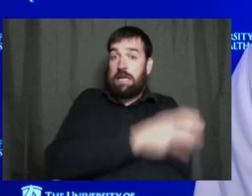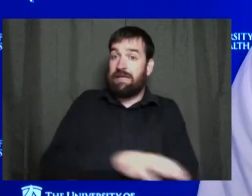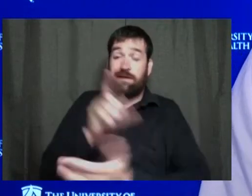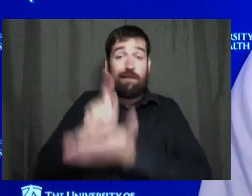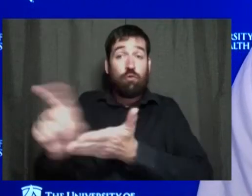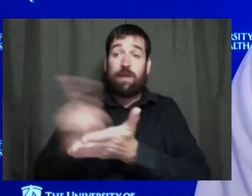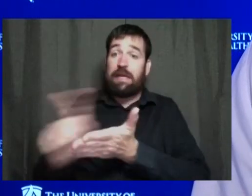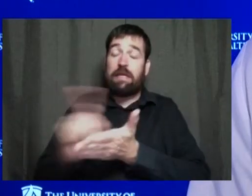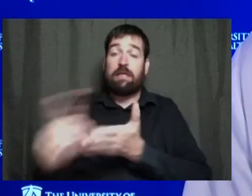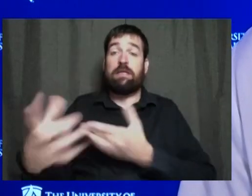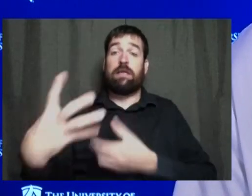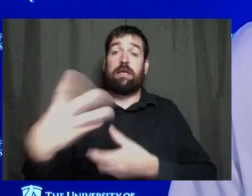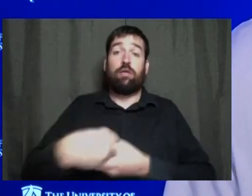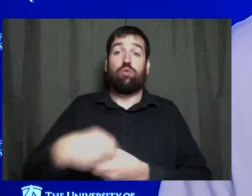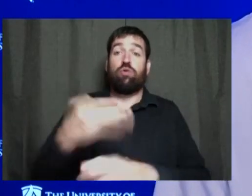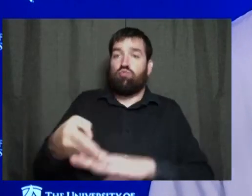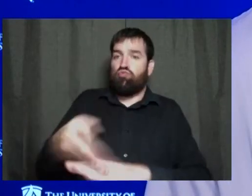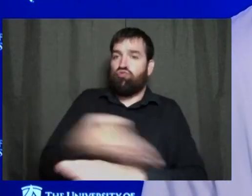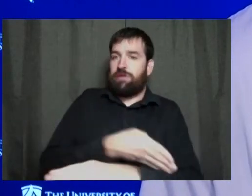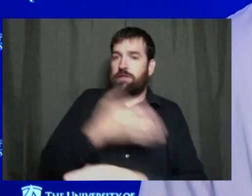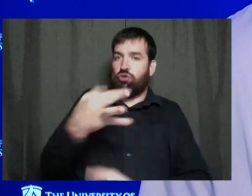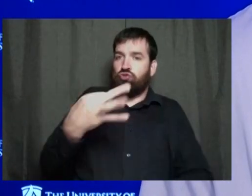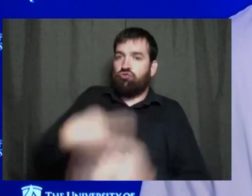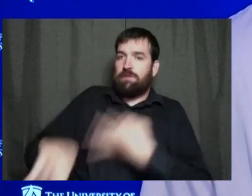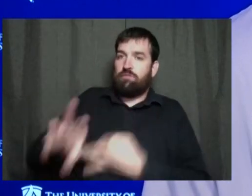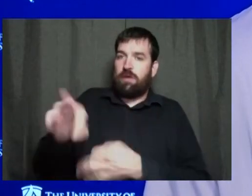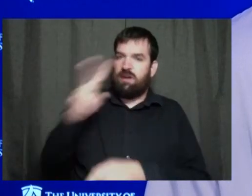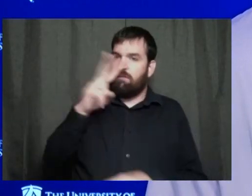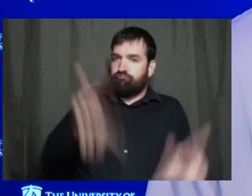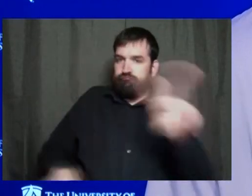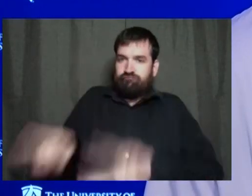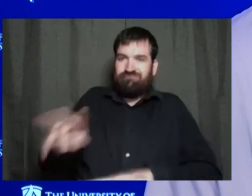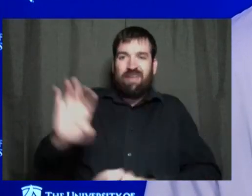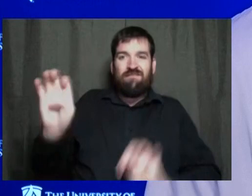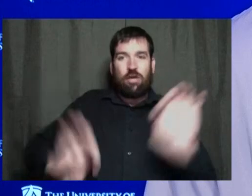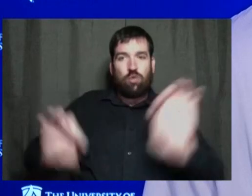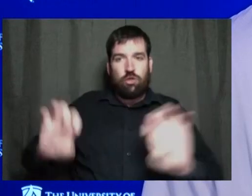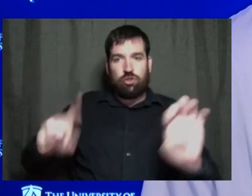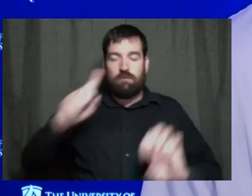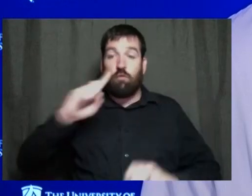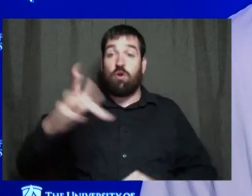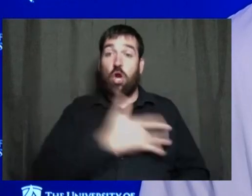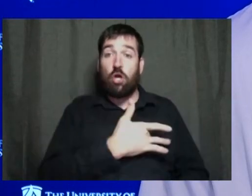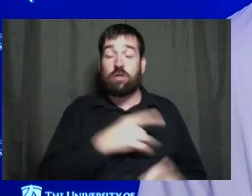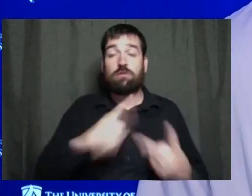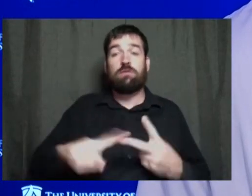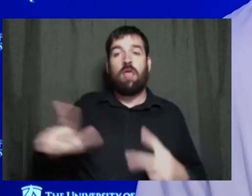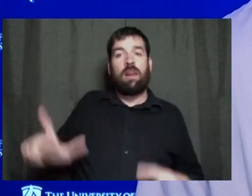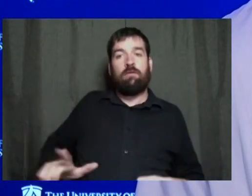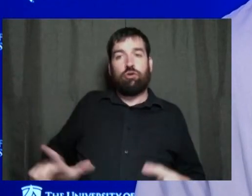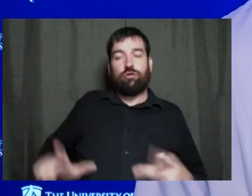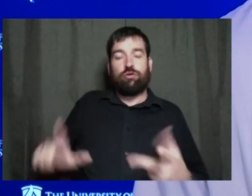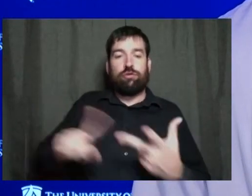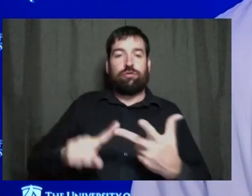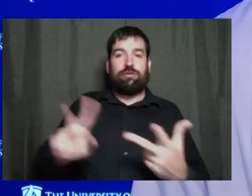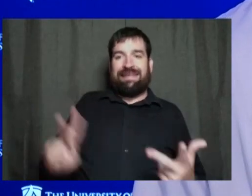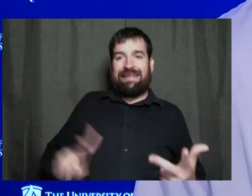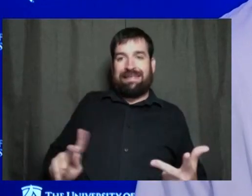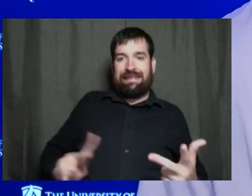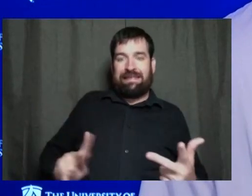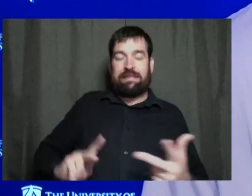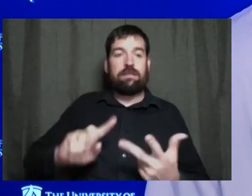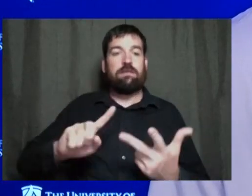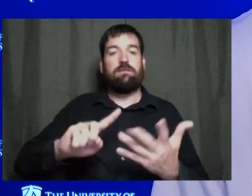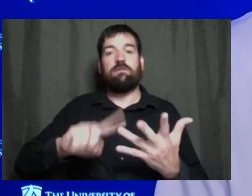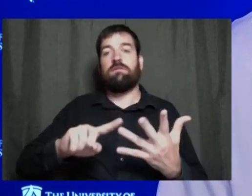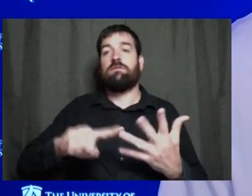include pre-transplant evaluations for hearts, for liver, for kidney, for pancreas,